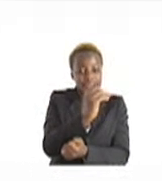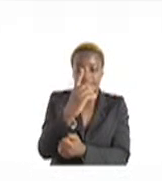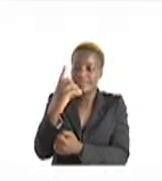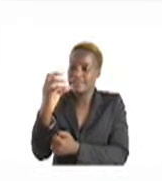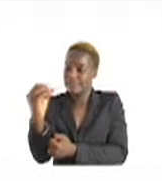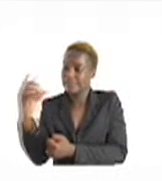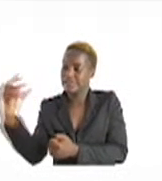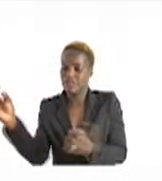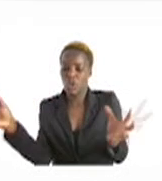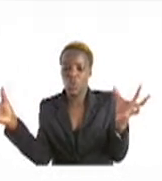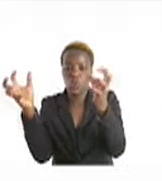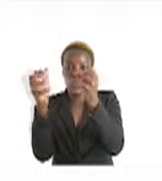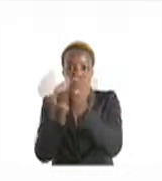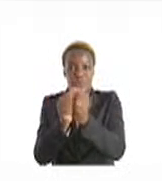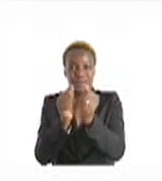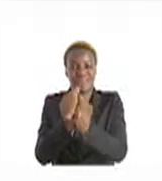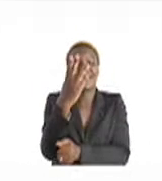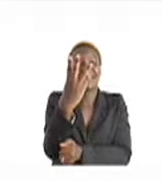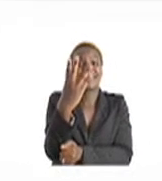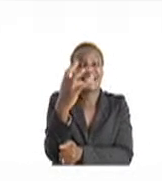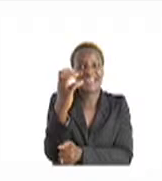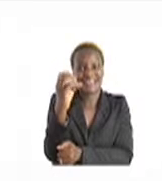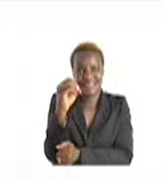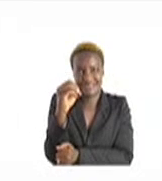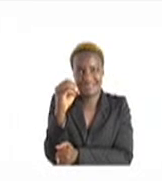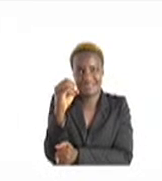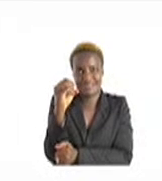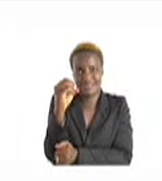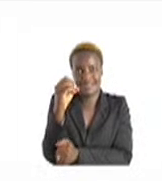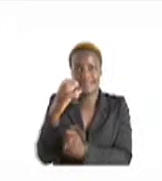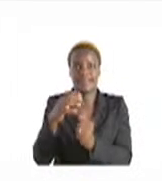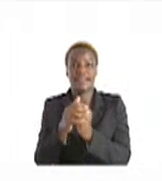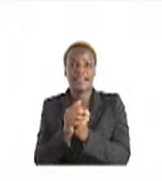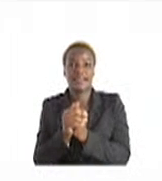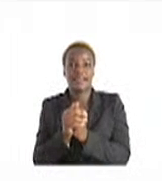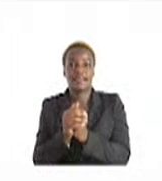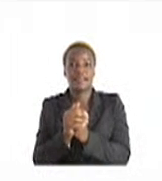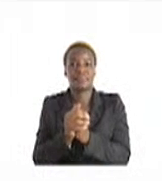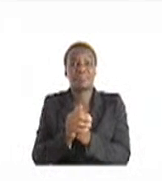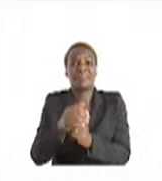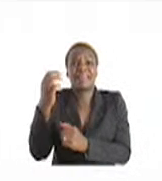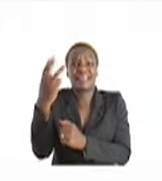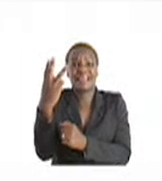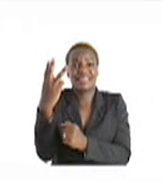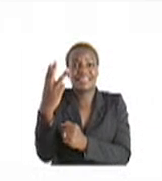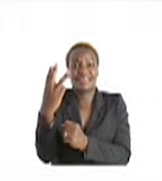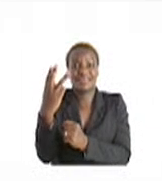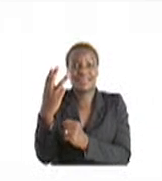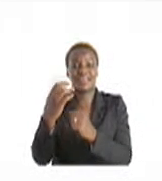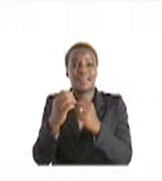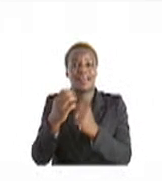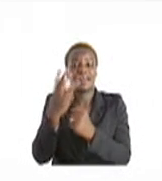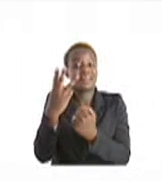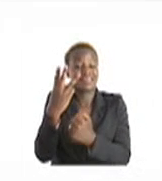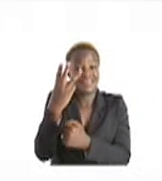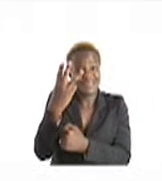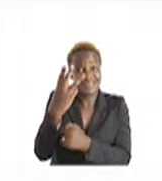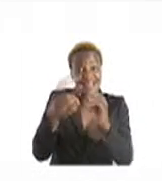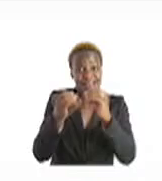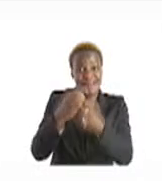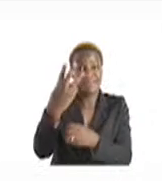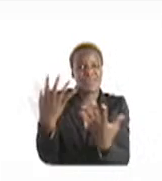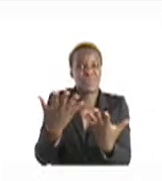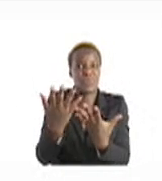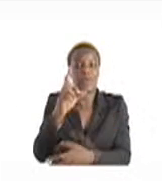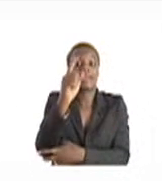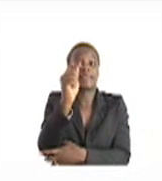the place is at the tens place. Can you see how it's been decomposed? Then we look at the next one,